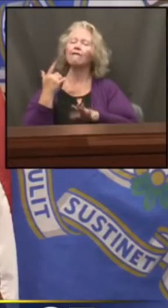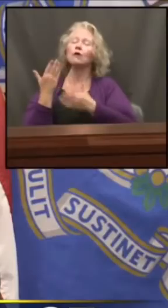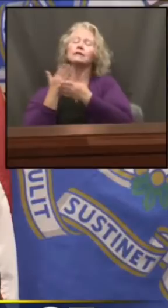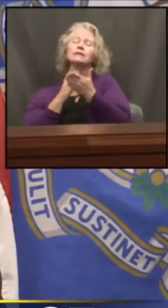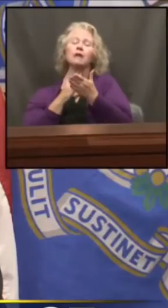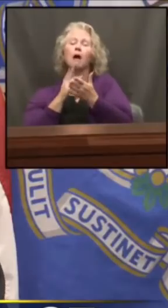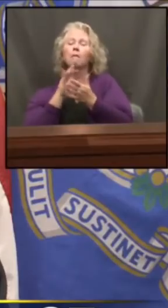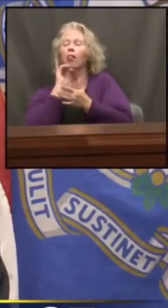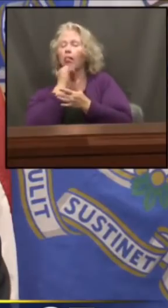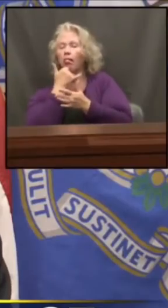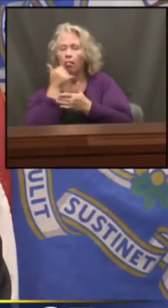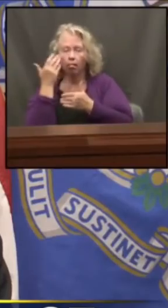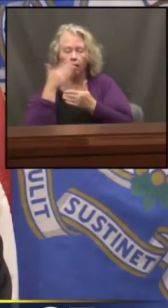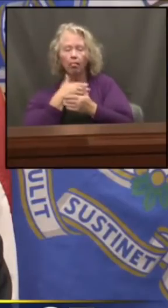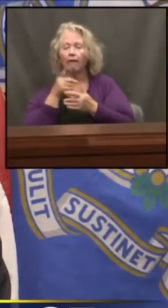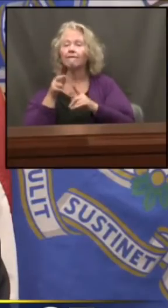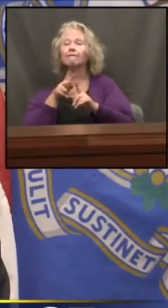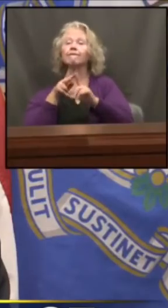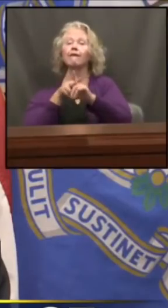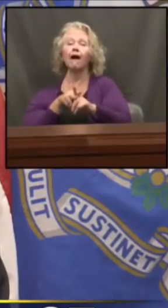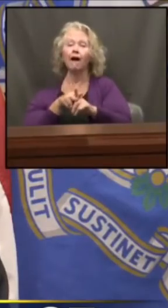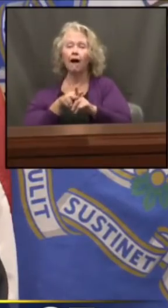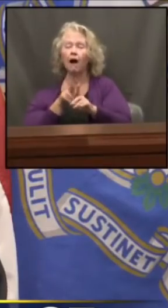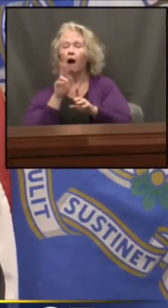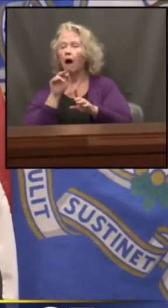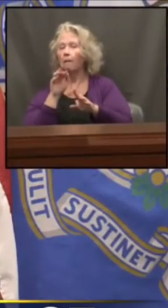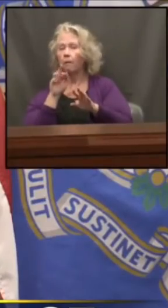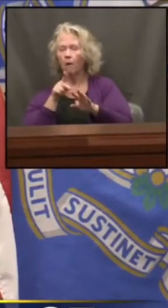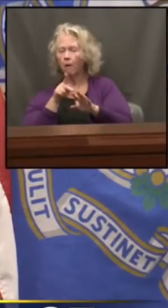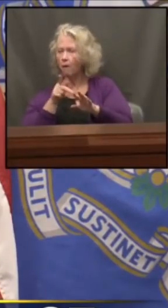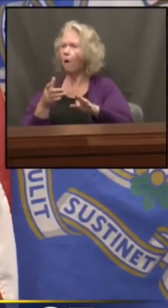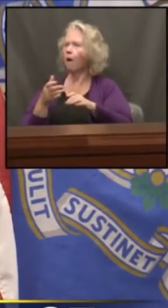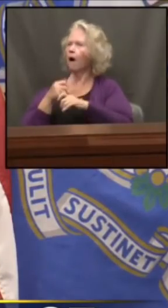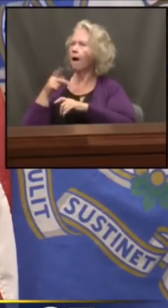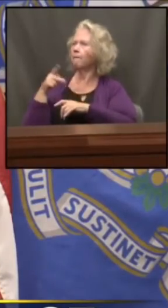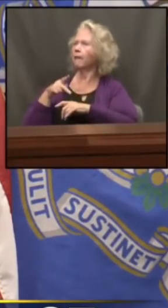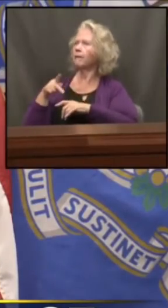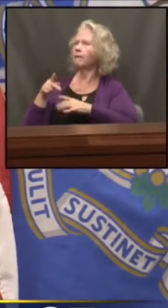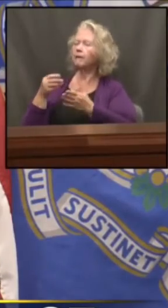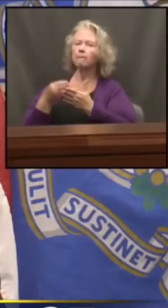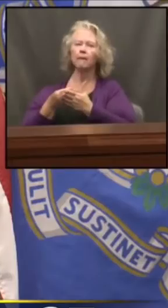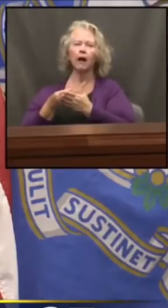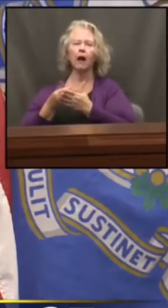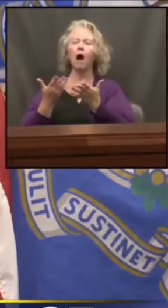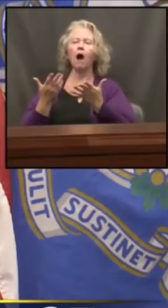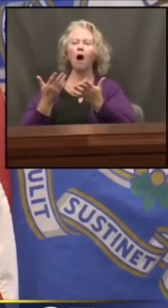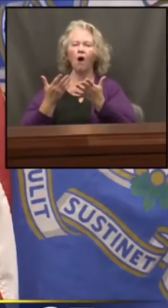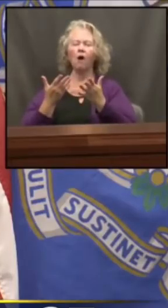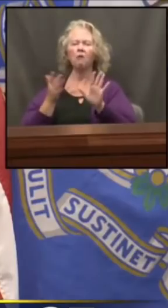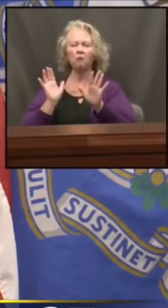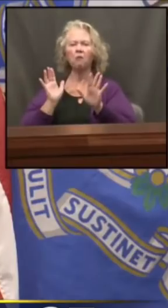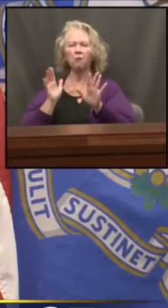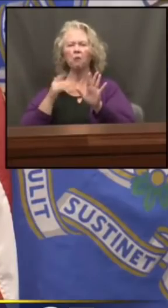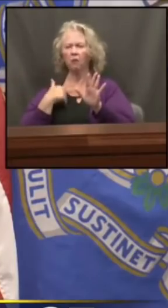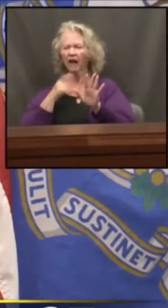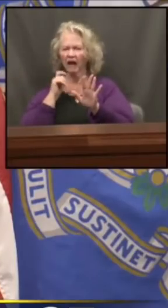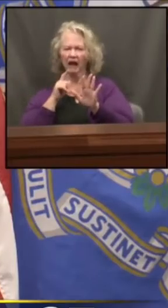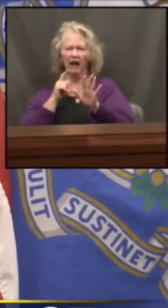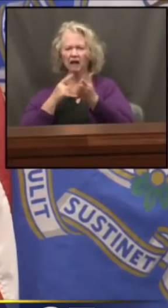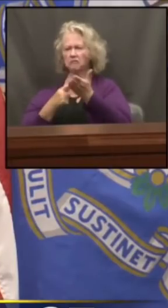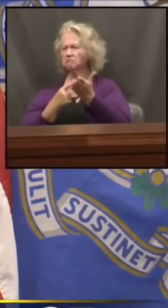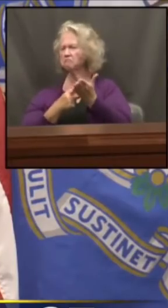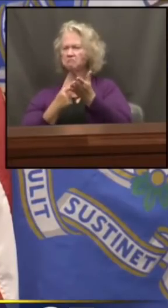that, filed for unemployment and then they also got their PPP money, I think there's ways that we can mediate that